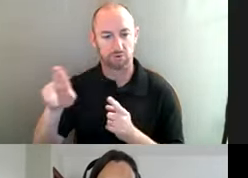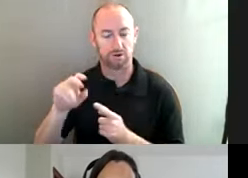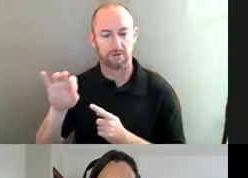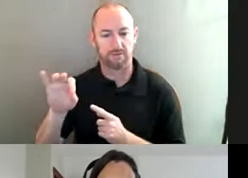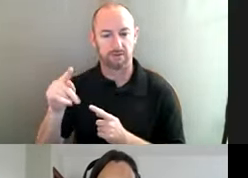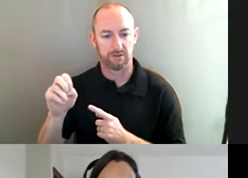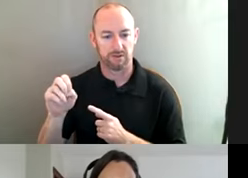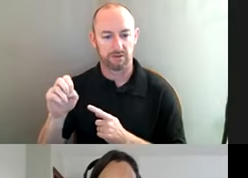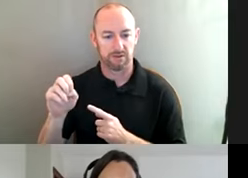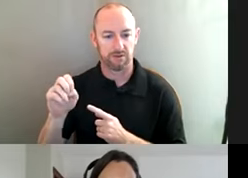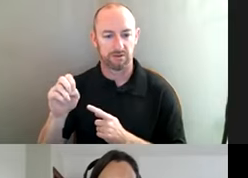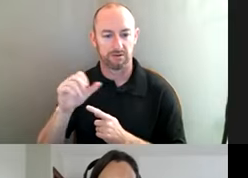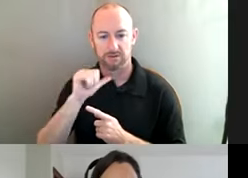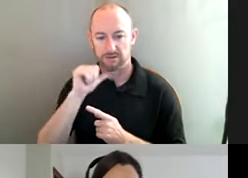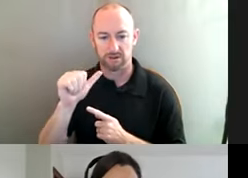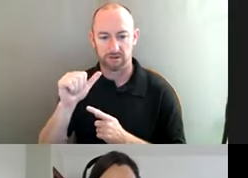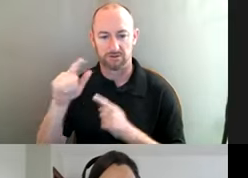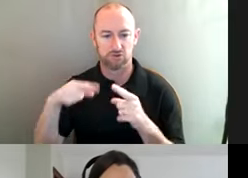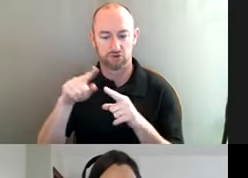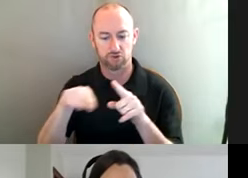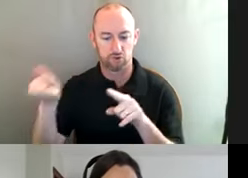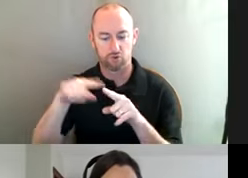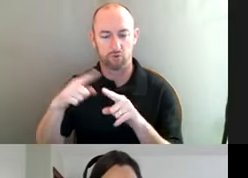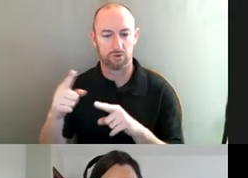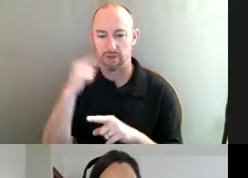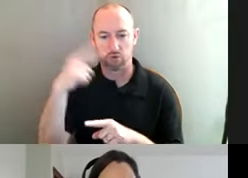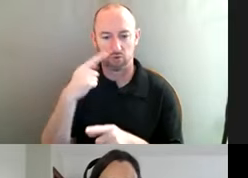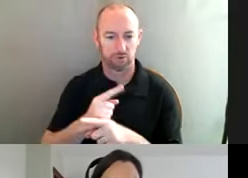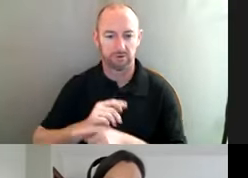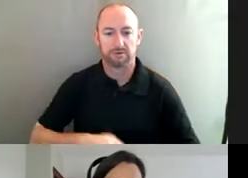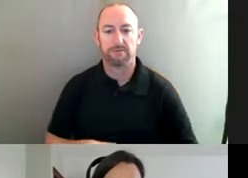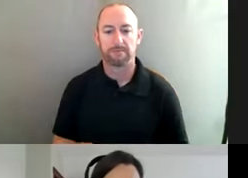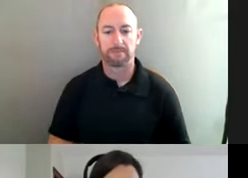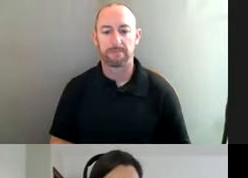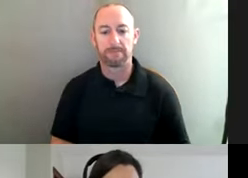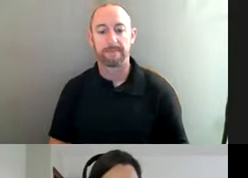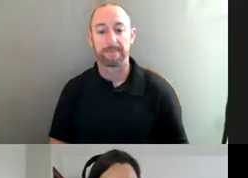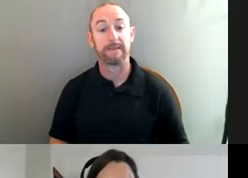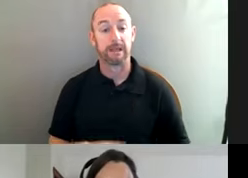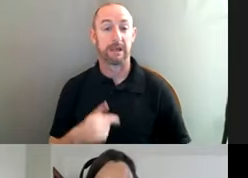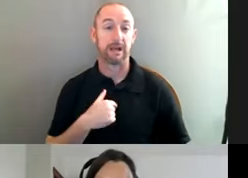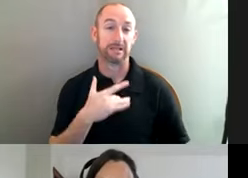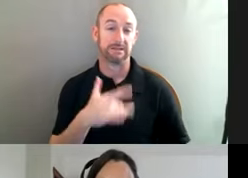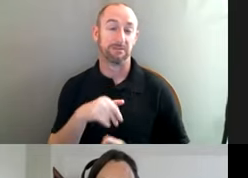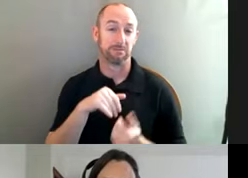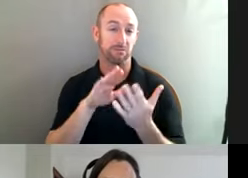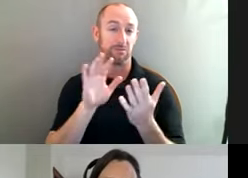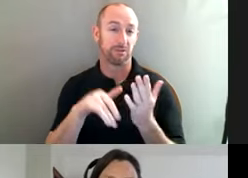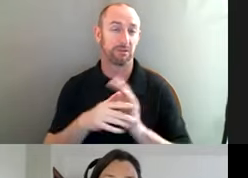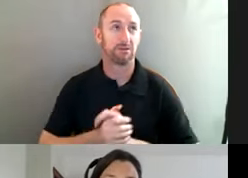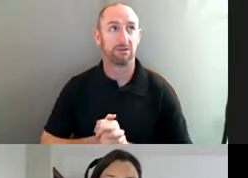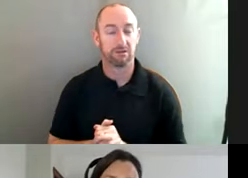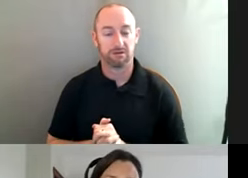the non-circle one, doesn't look right. So the way that I generally approach that